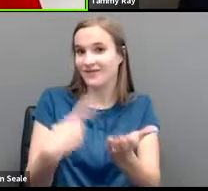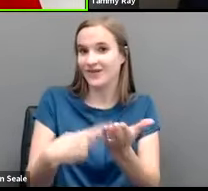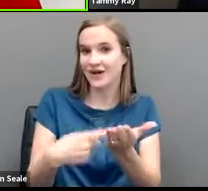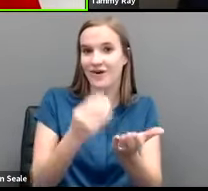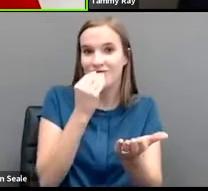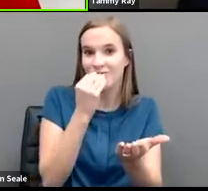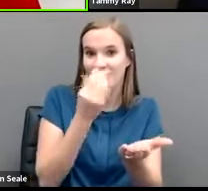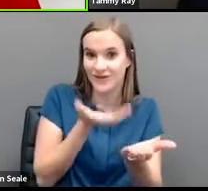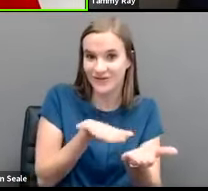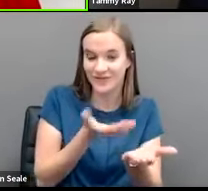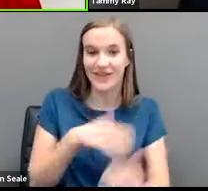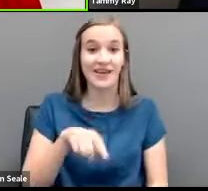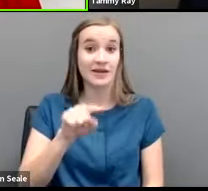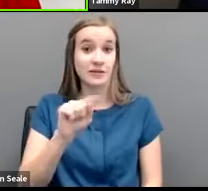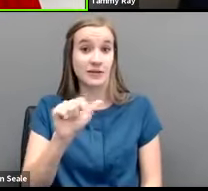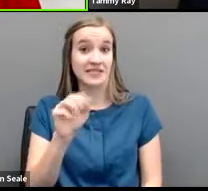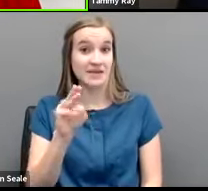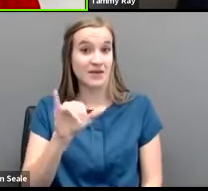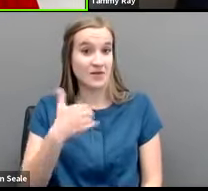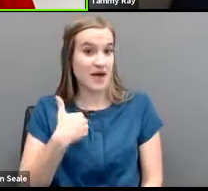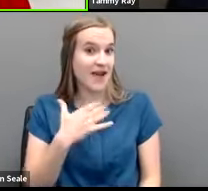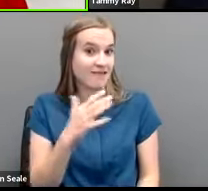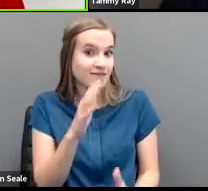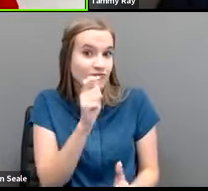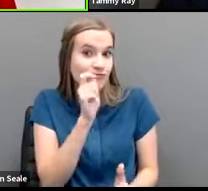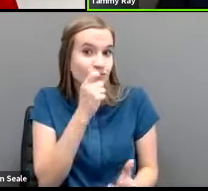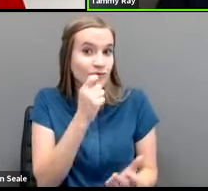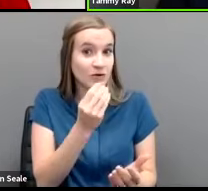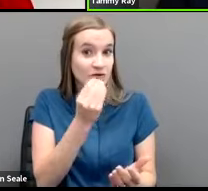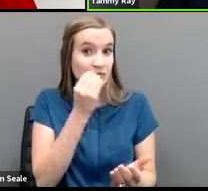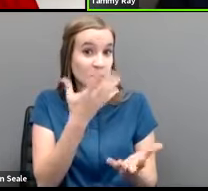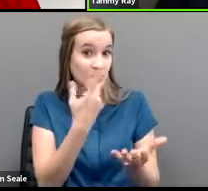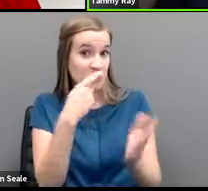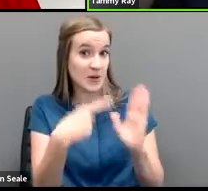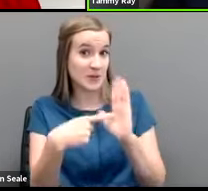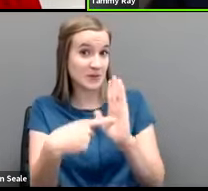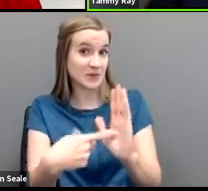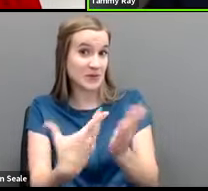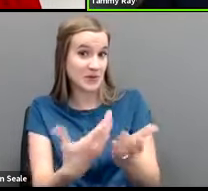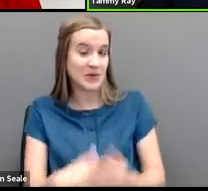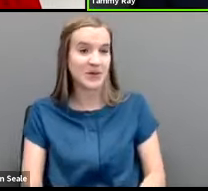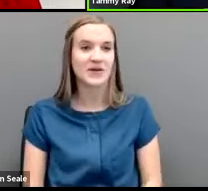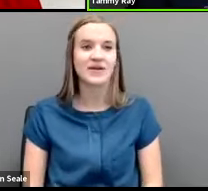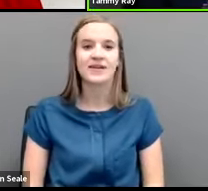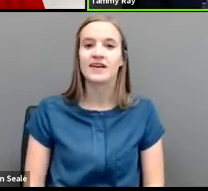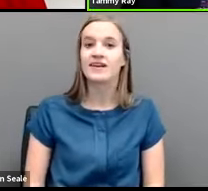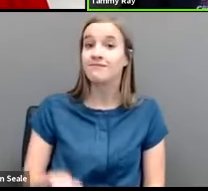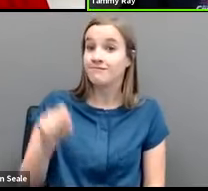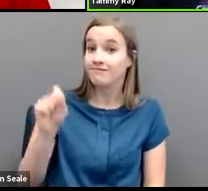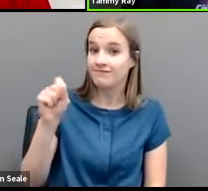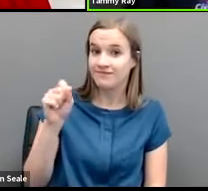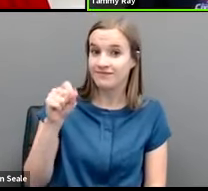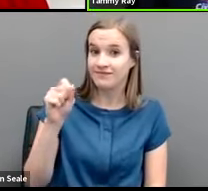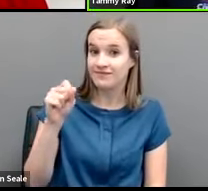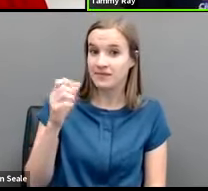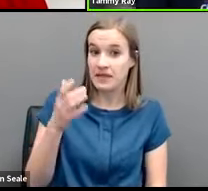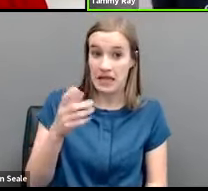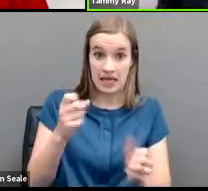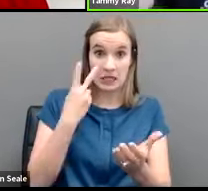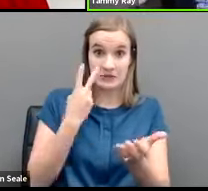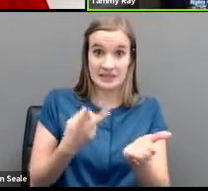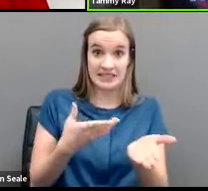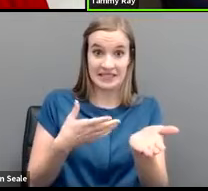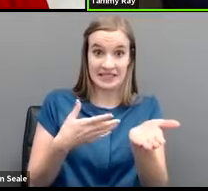some amazing food. Can you share it with our viewers? Yes, I have some delicious, let's see if you can see that,